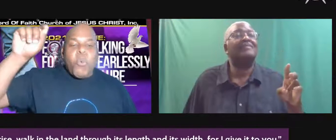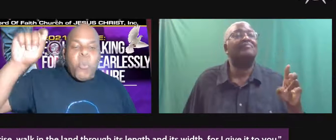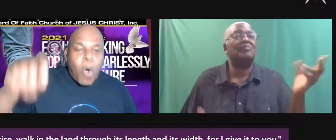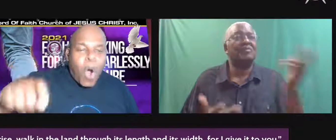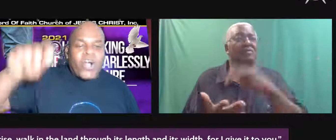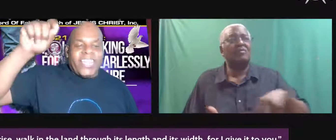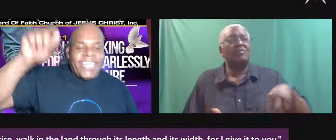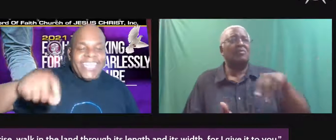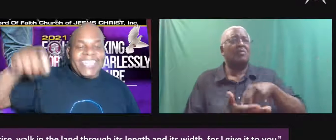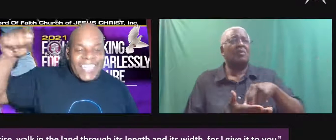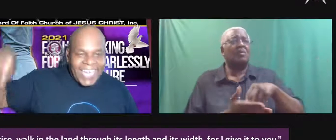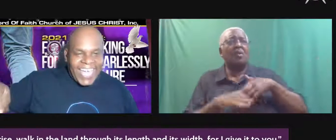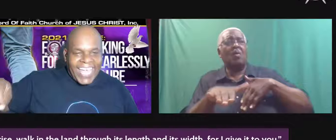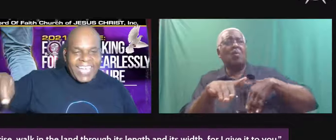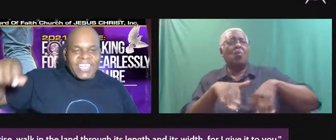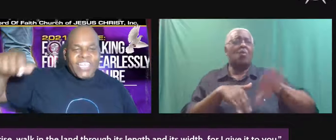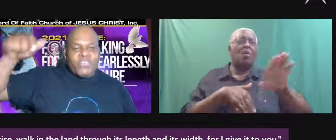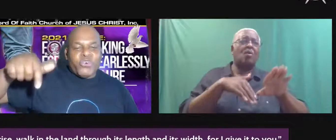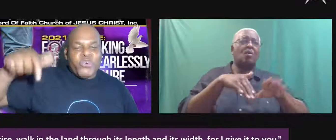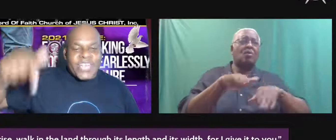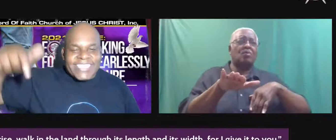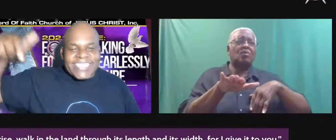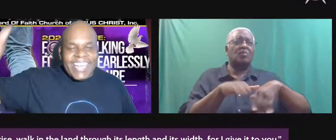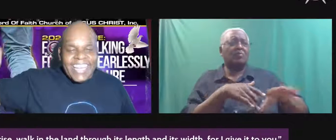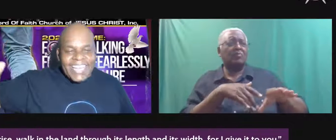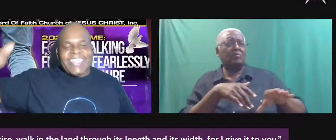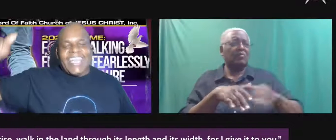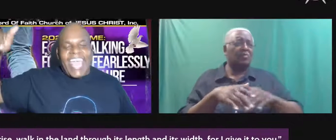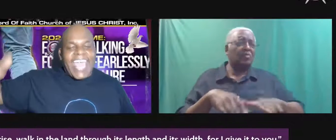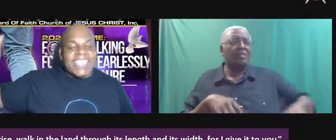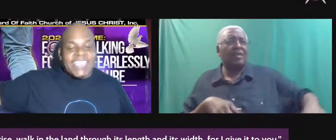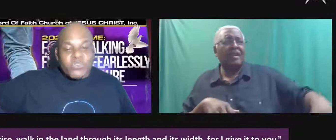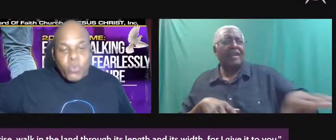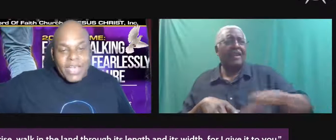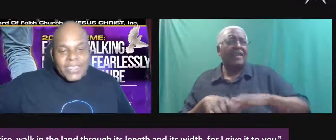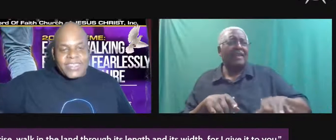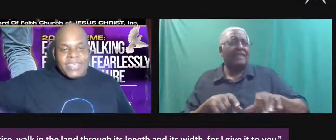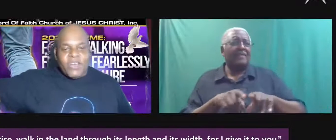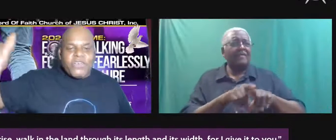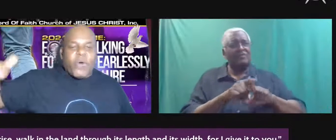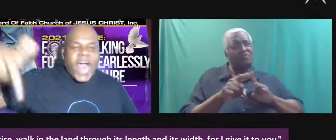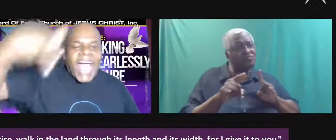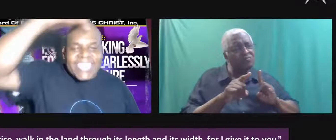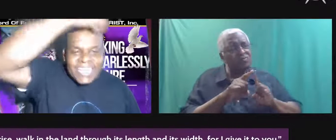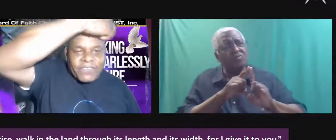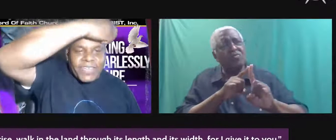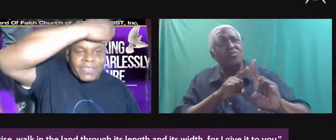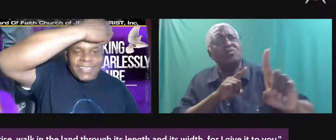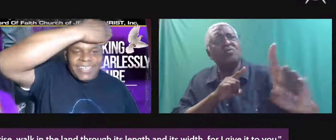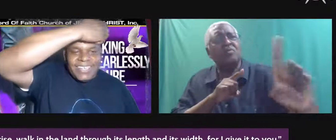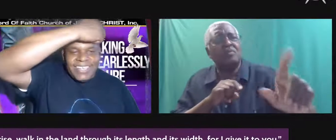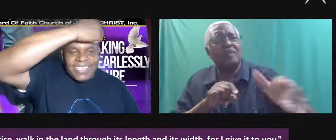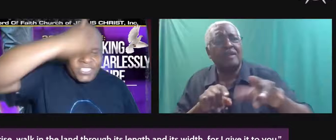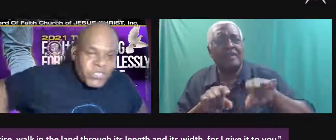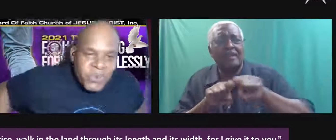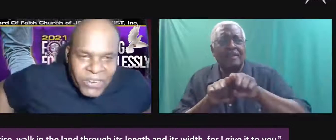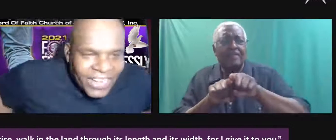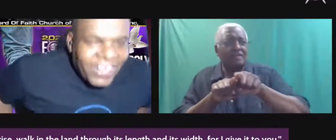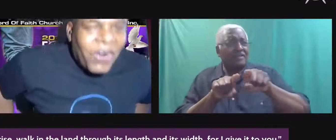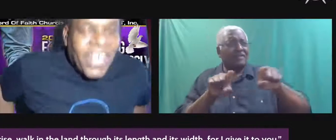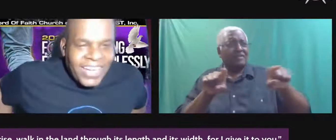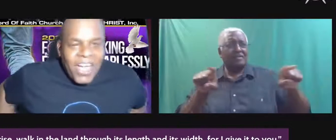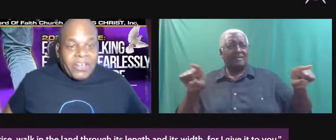arise, walk in the land through its length and its width, for I give it to